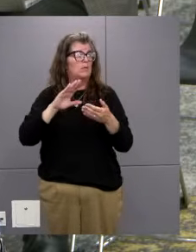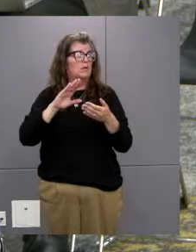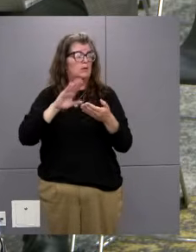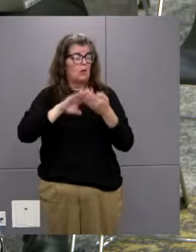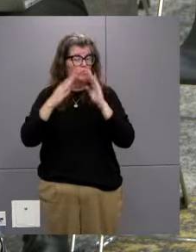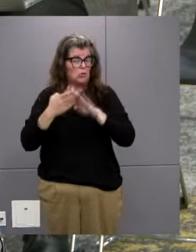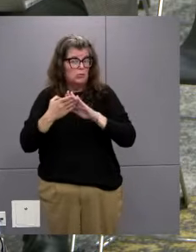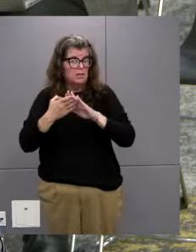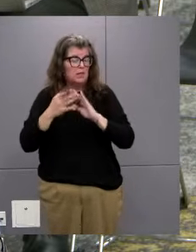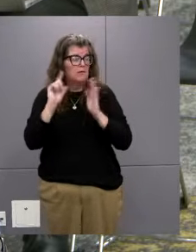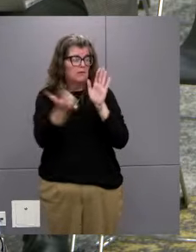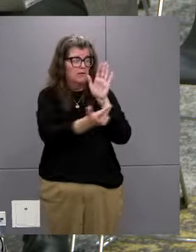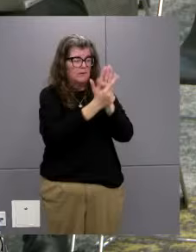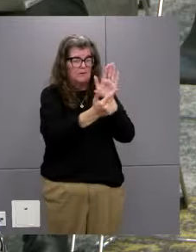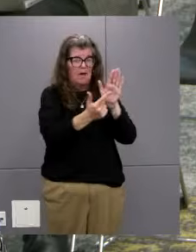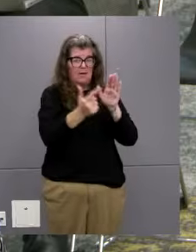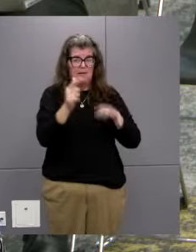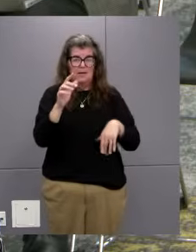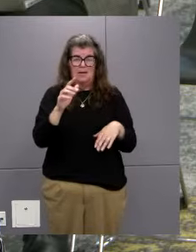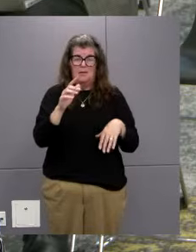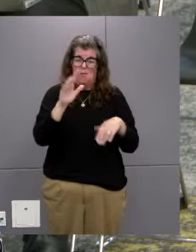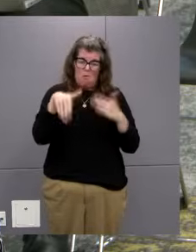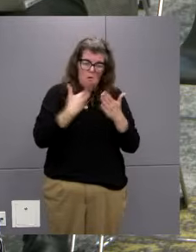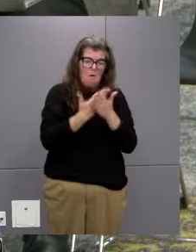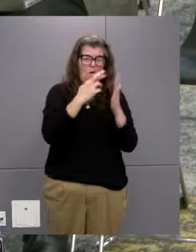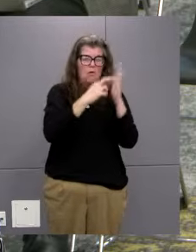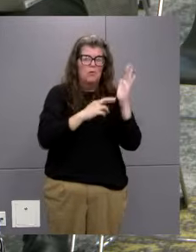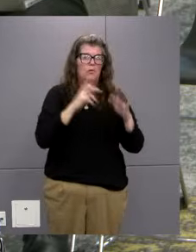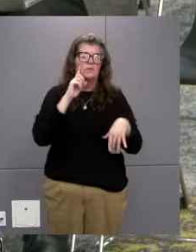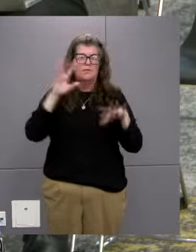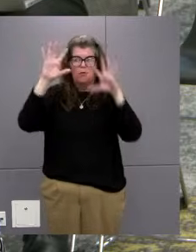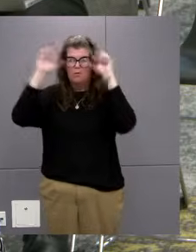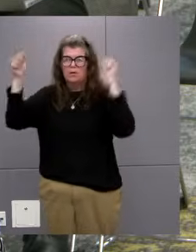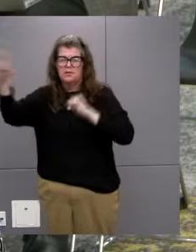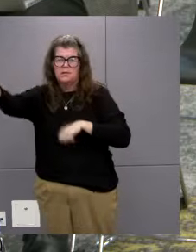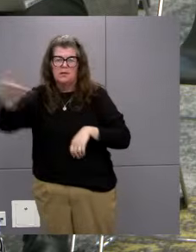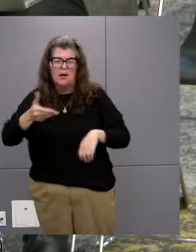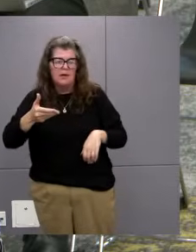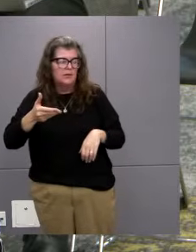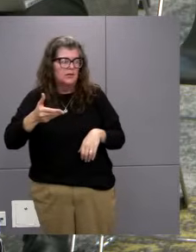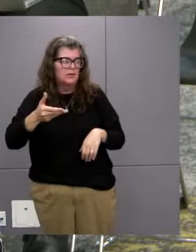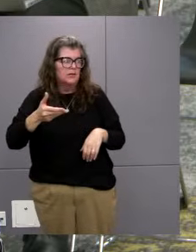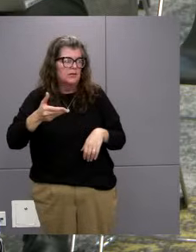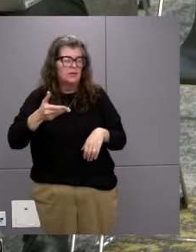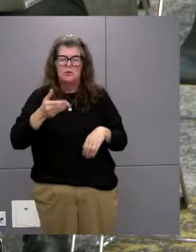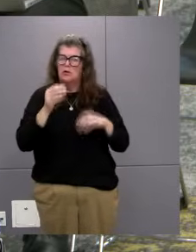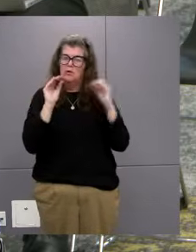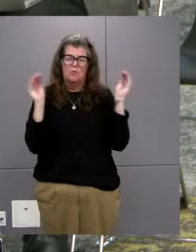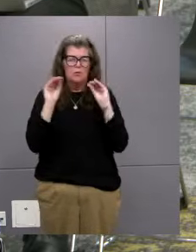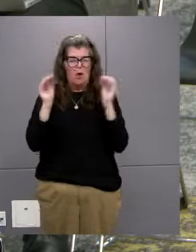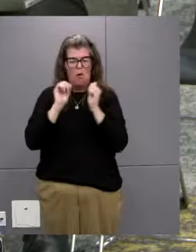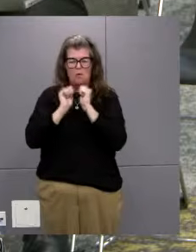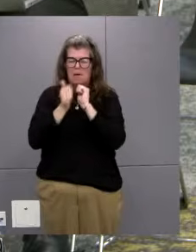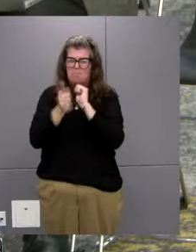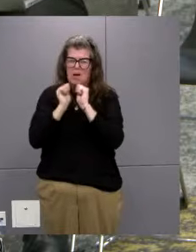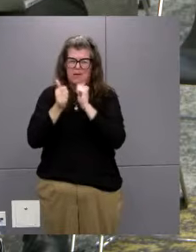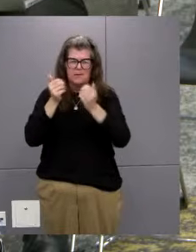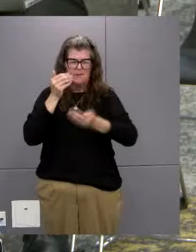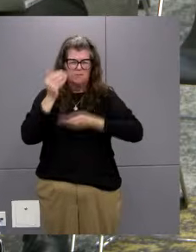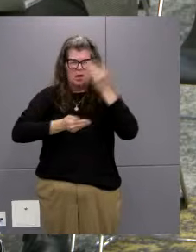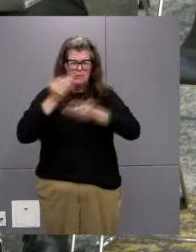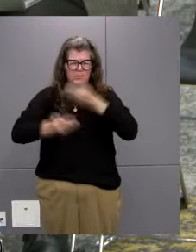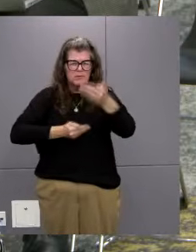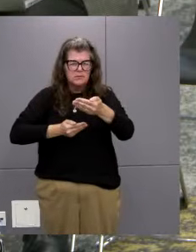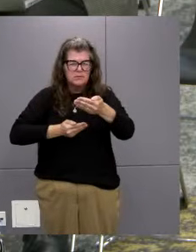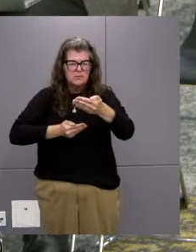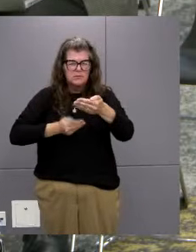to appoint the MCC president without submitting Richardson Snell to the competitive process the public has a